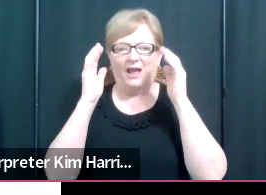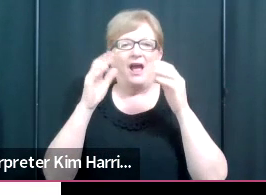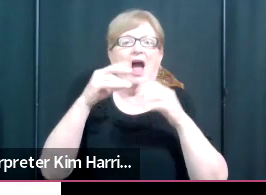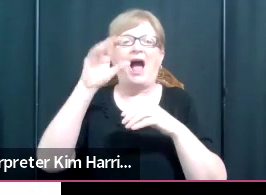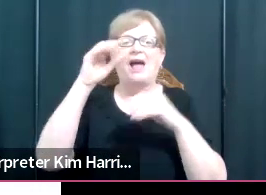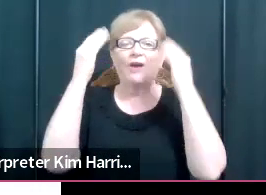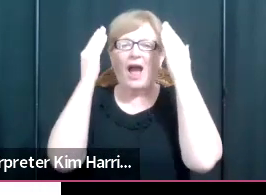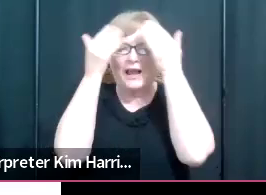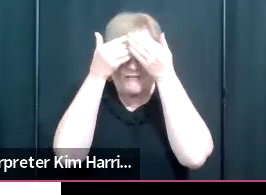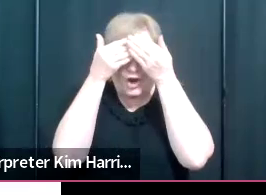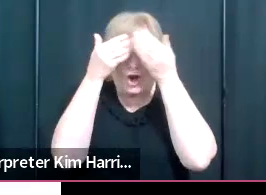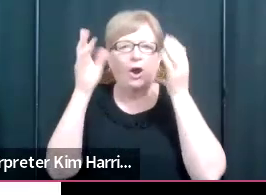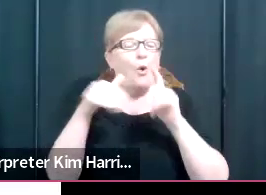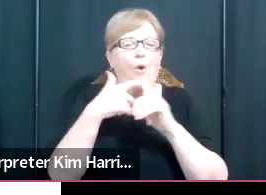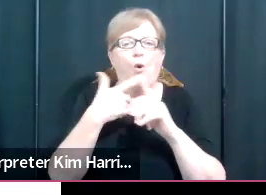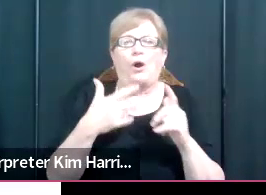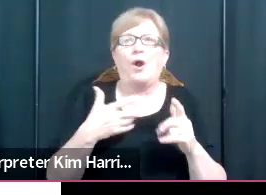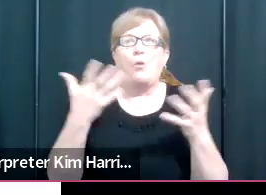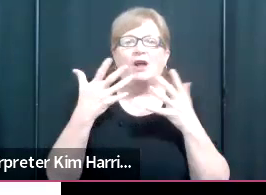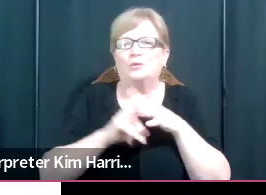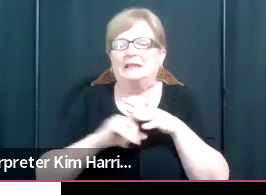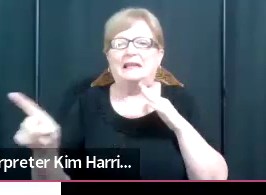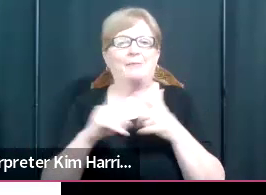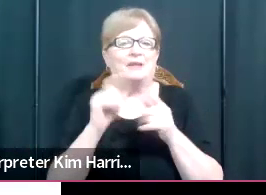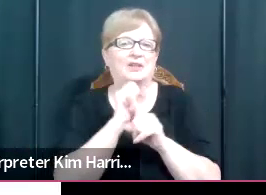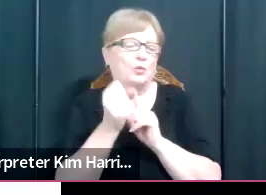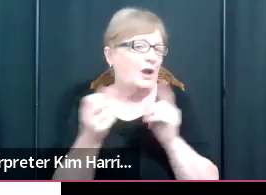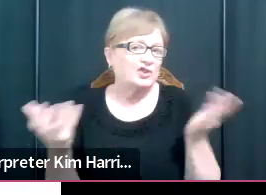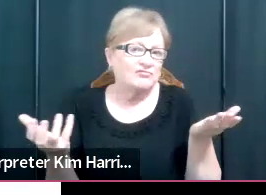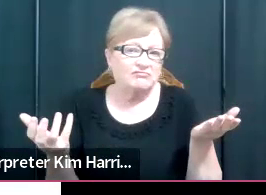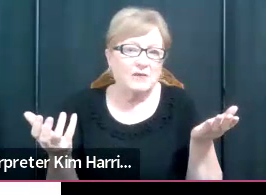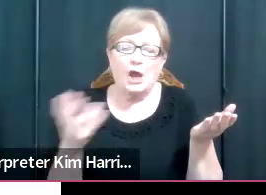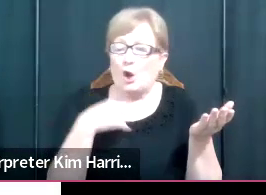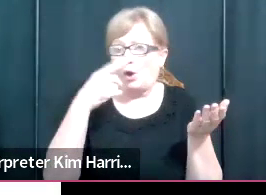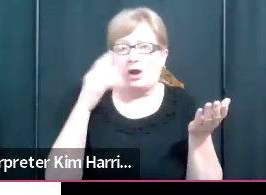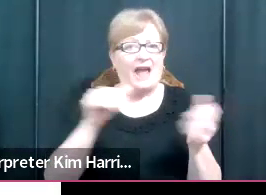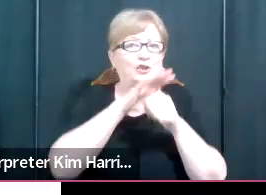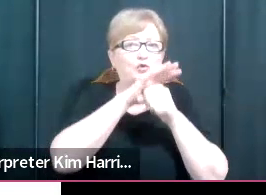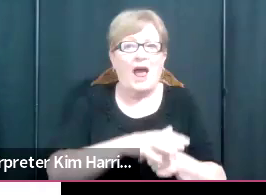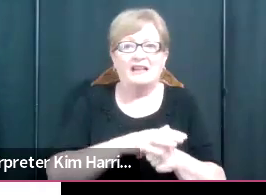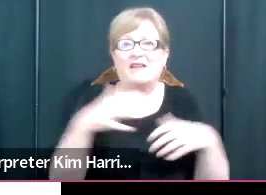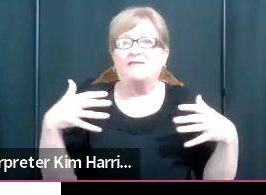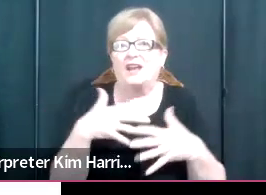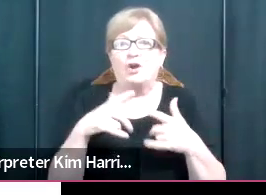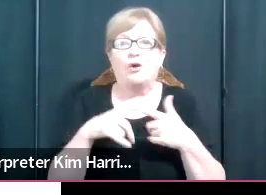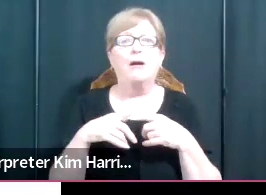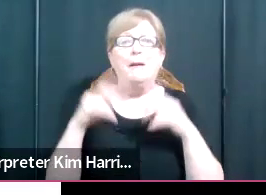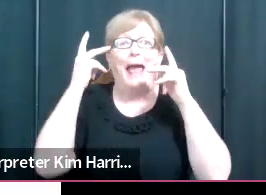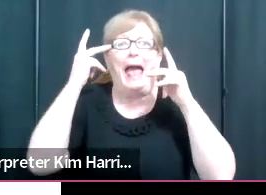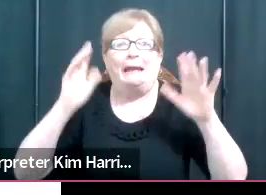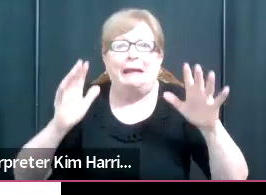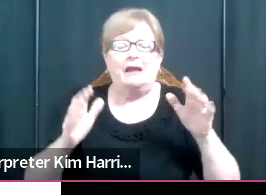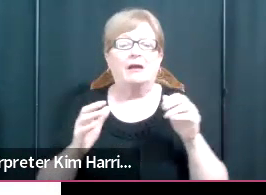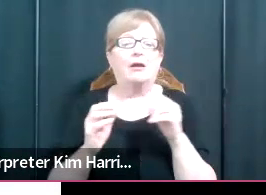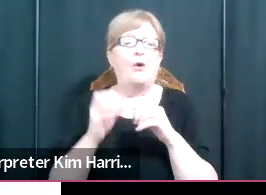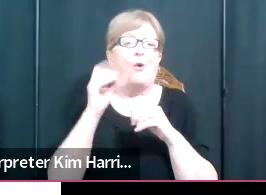or desiring to just escape the situation. It can look like stress, fear, or panic, like